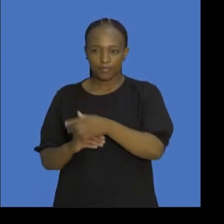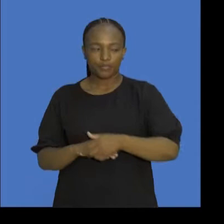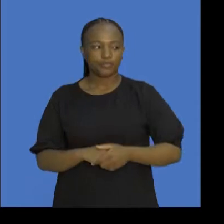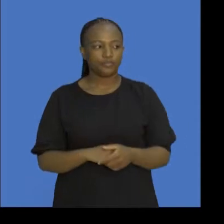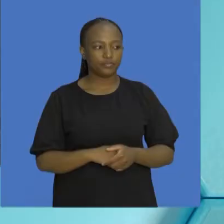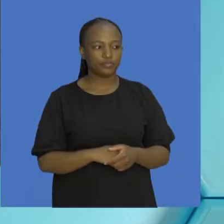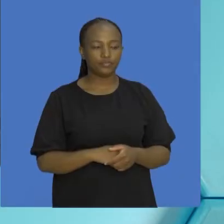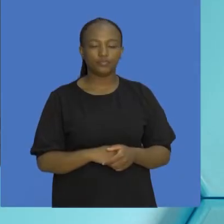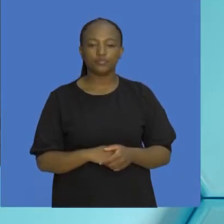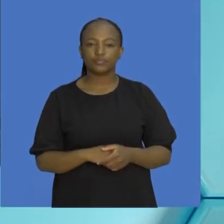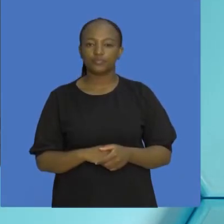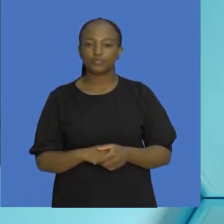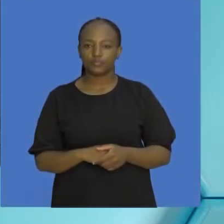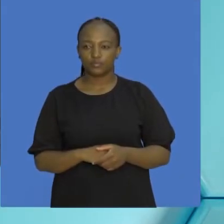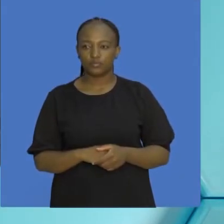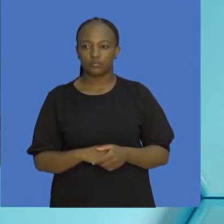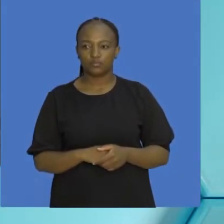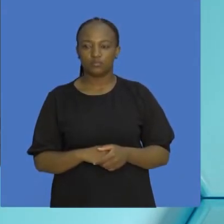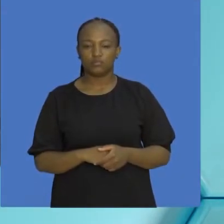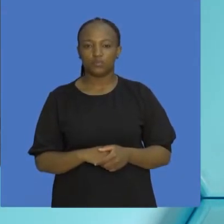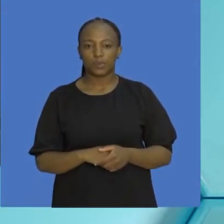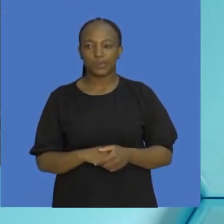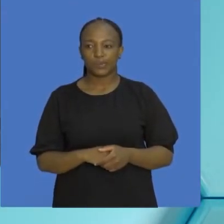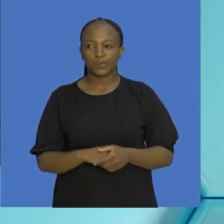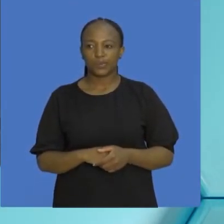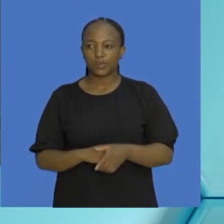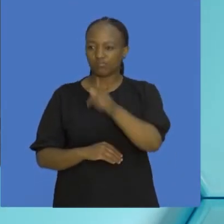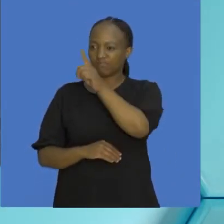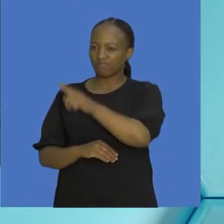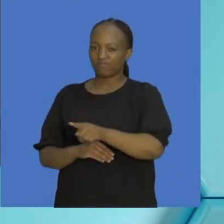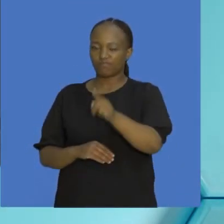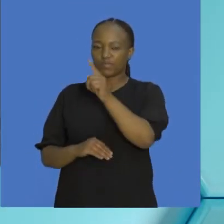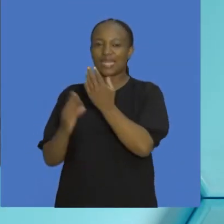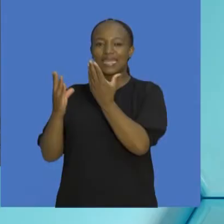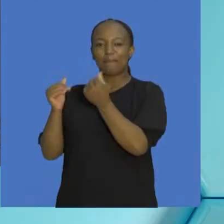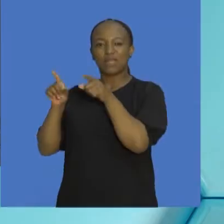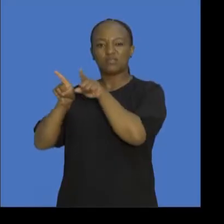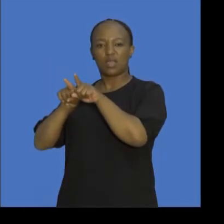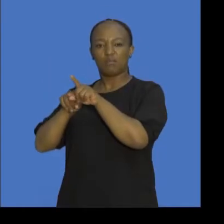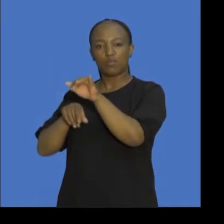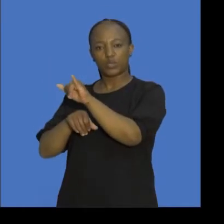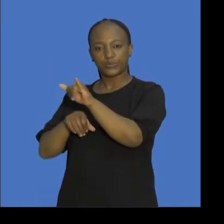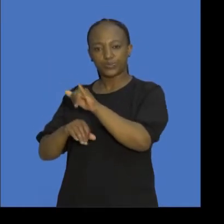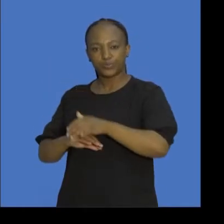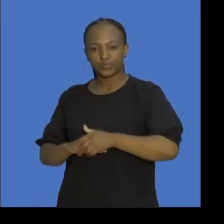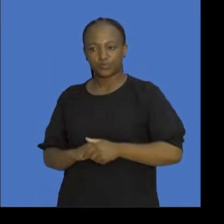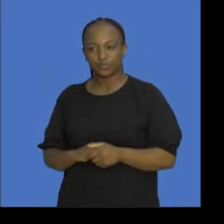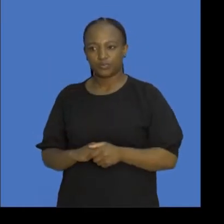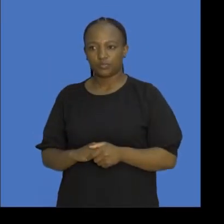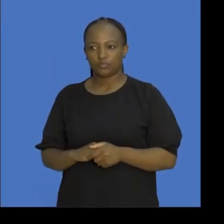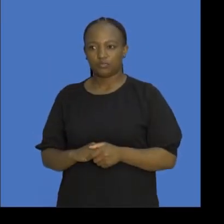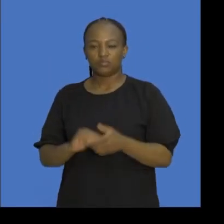on. So what is the mode here? So I have